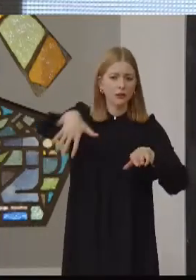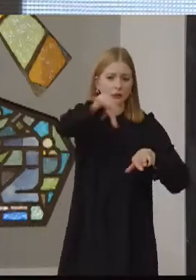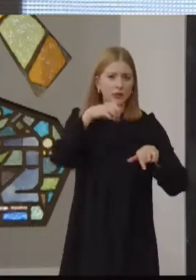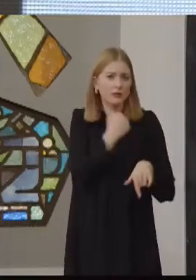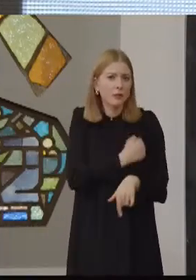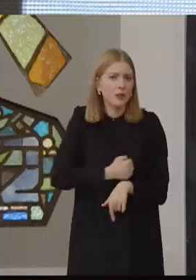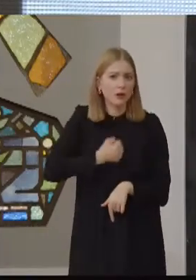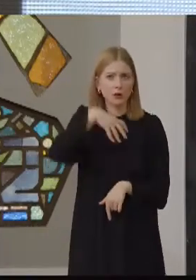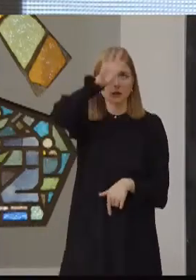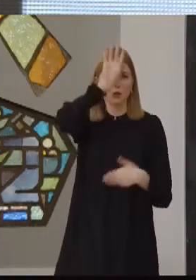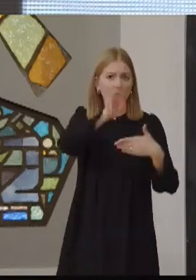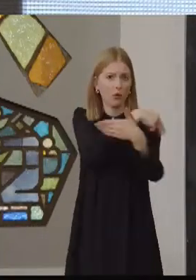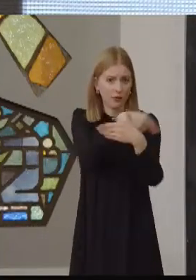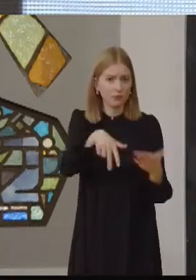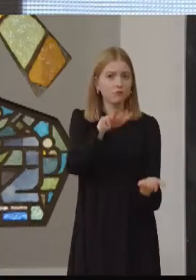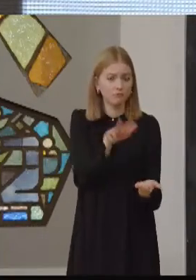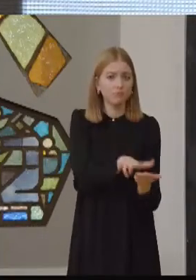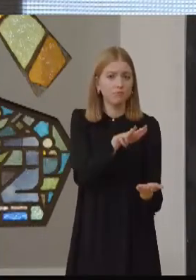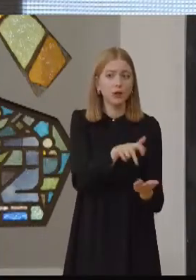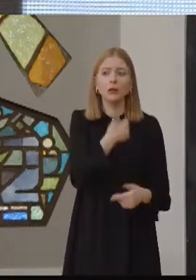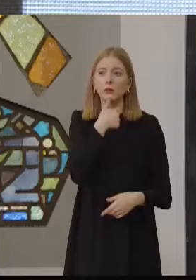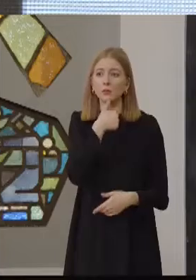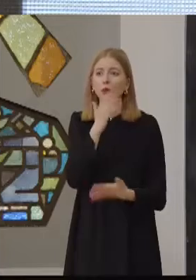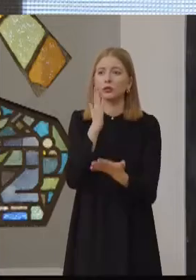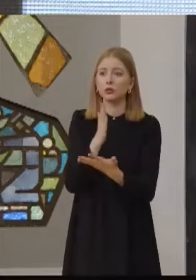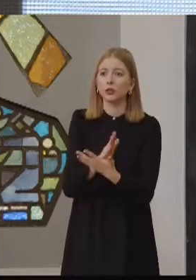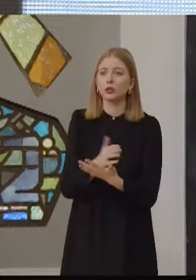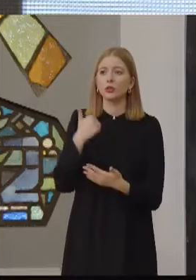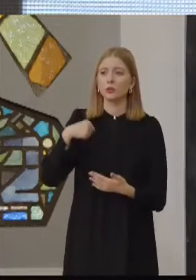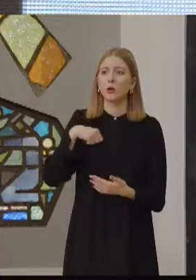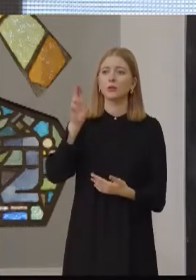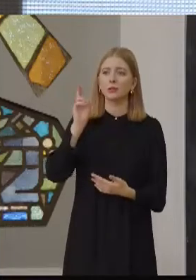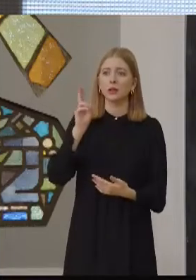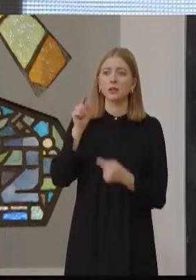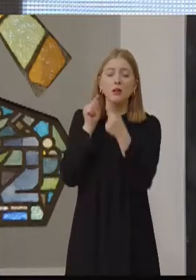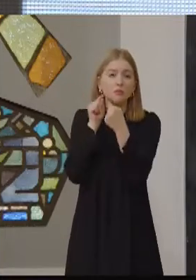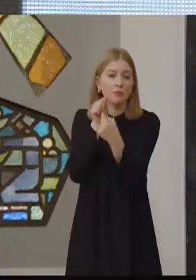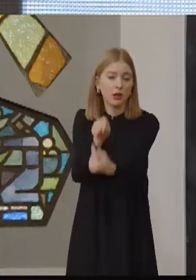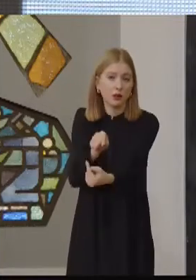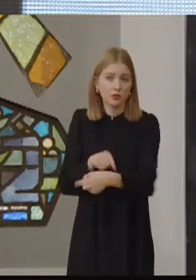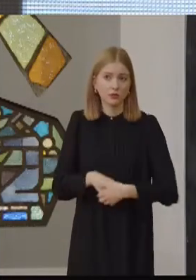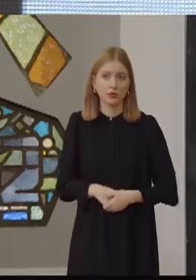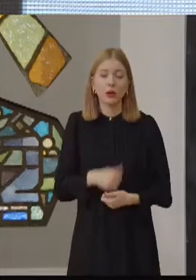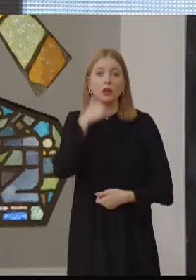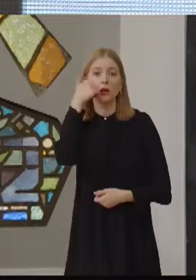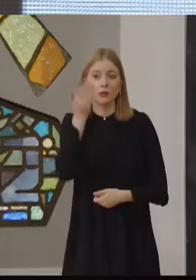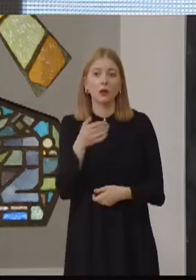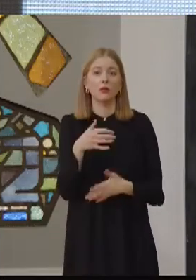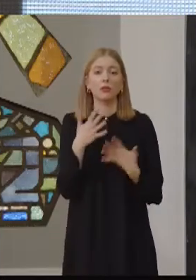non-intentionally instigated previously, fears that have been related to various myths.